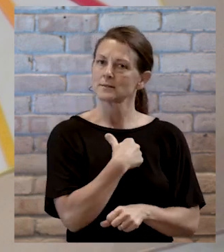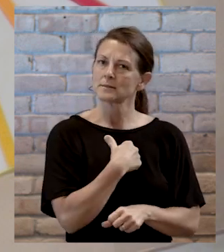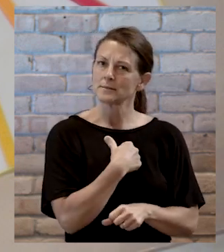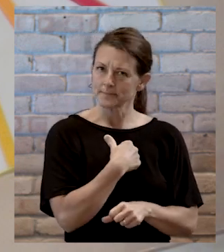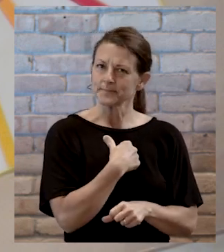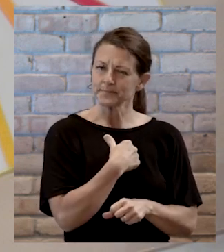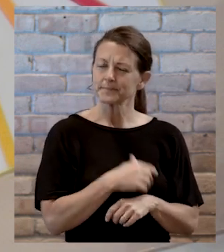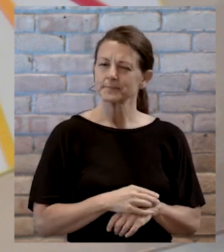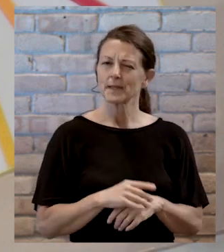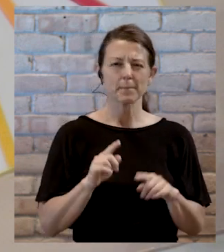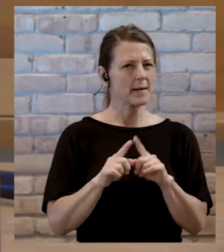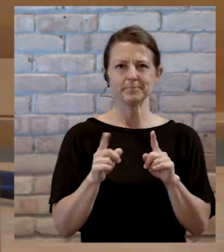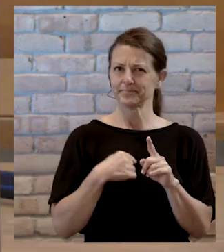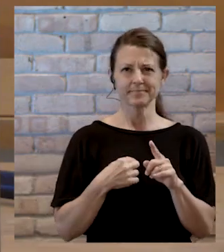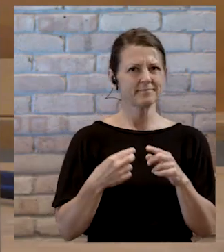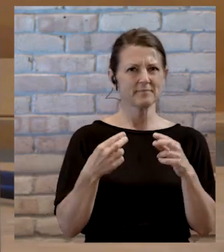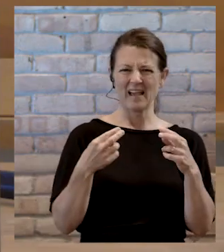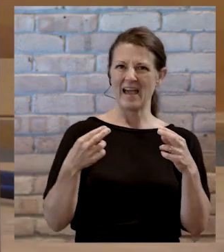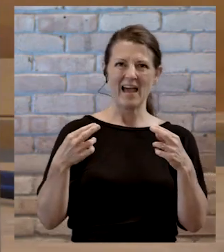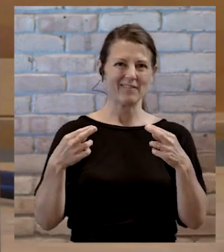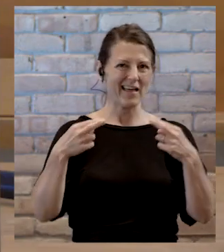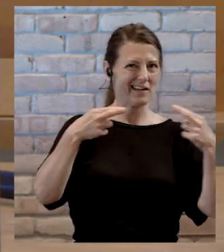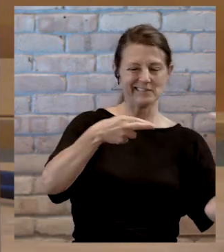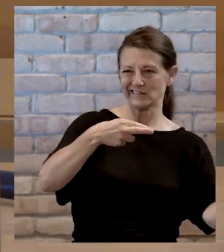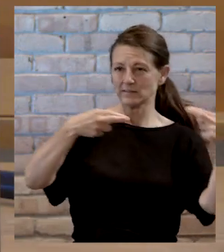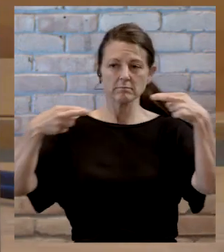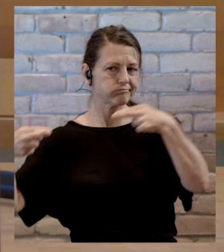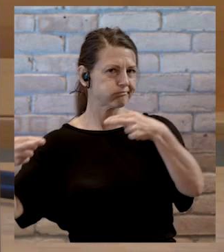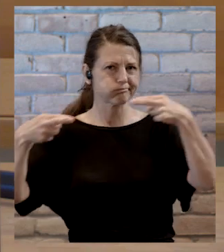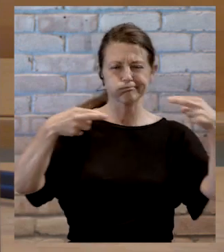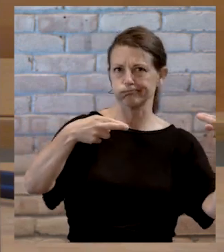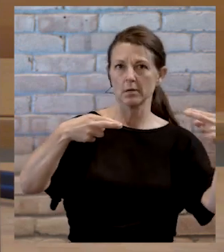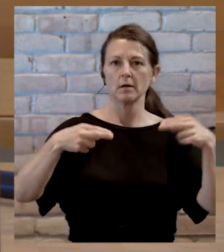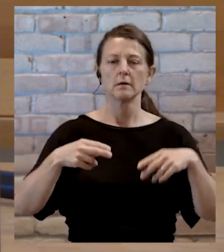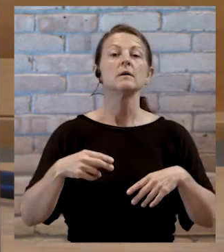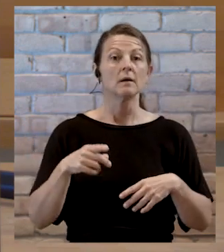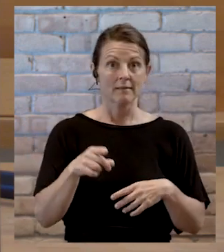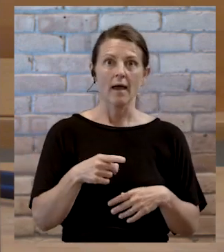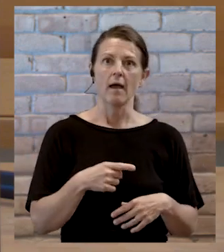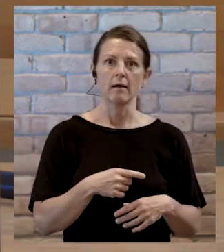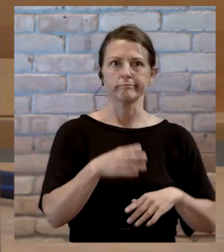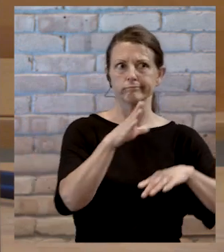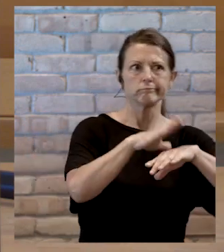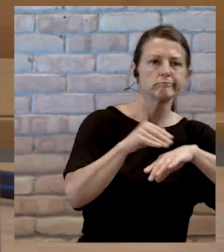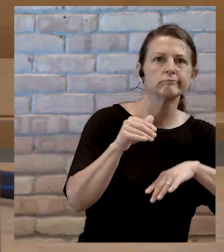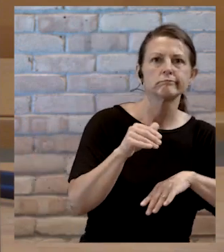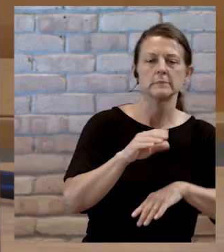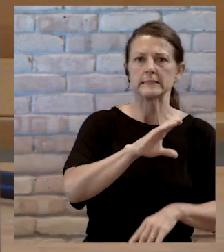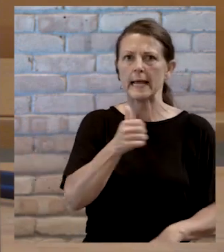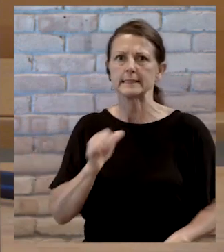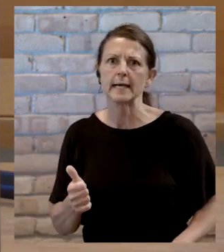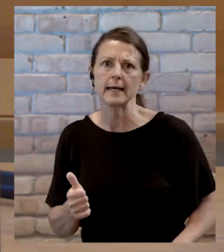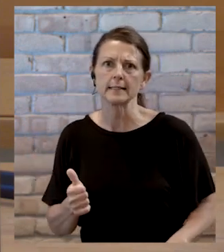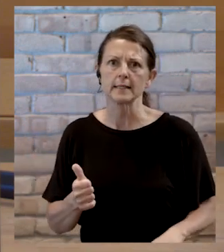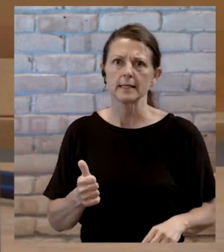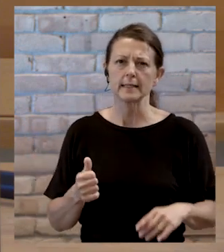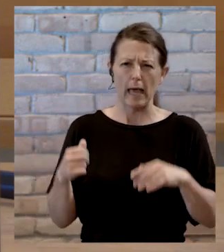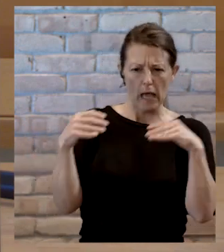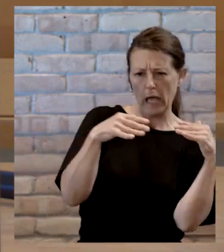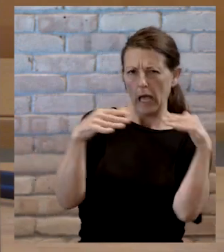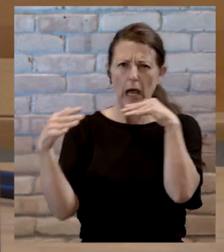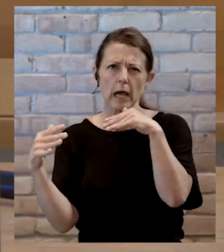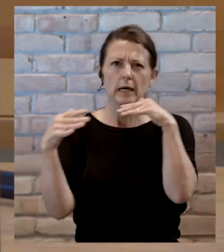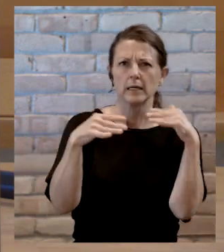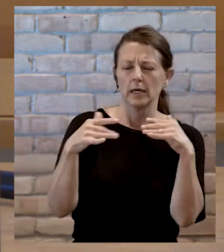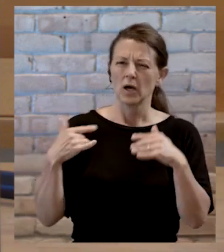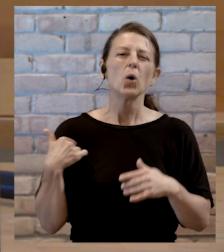But there's a battle going on. A 10-10 has been called in. And we feel that tension,